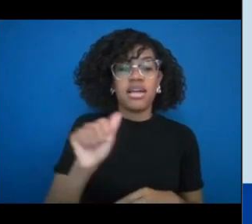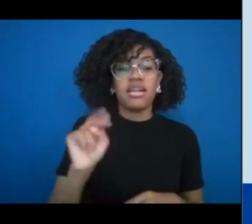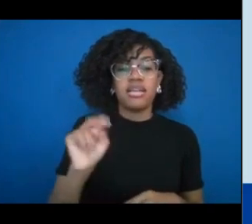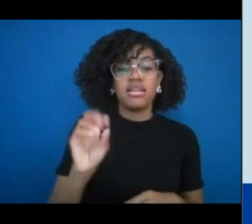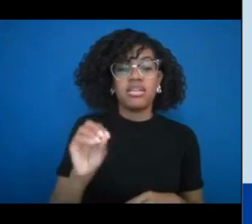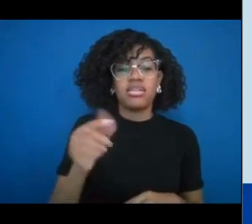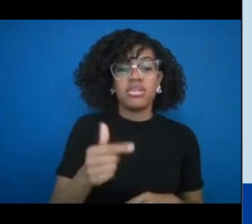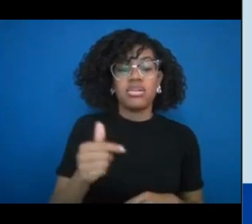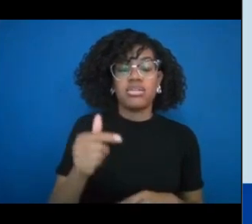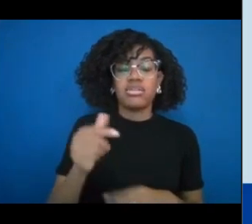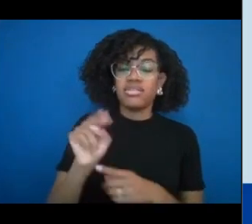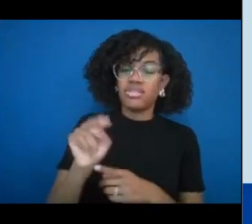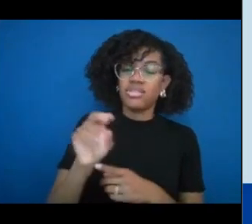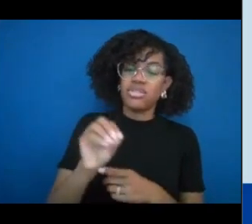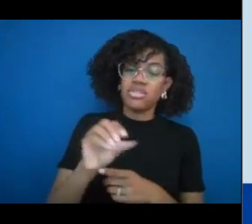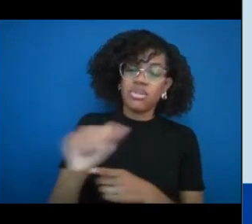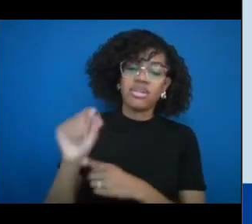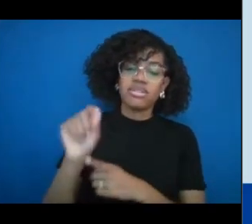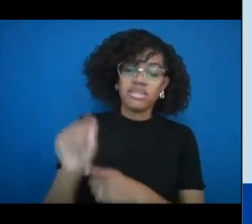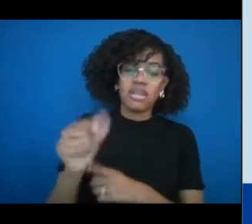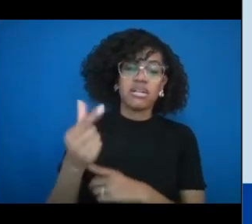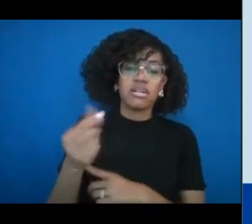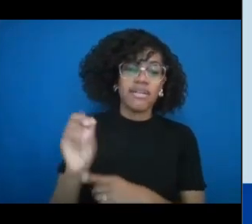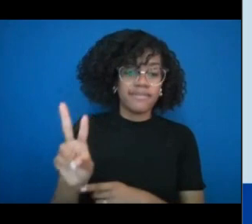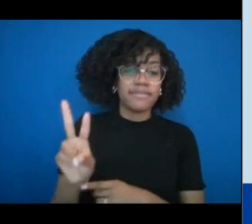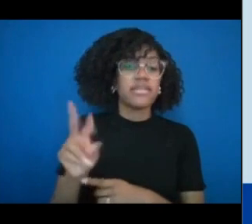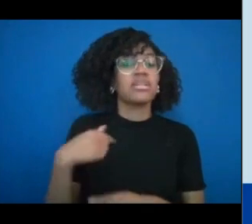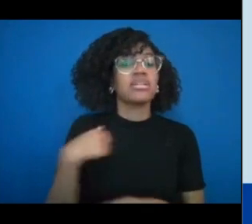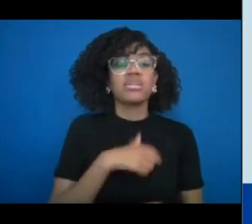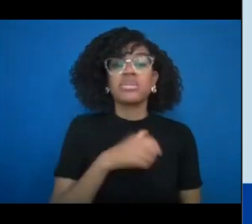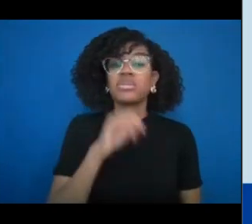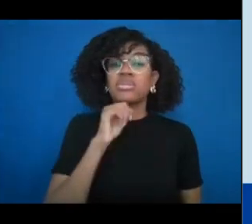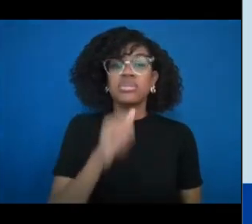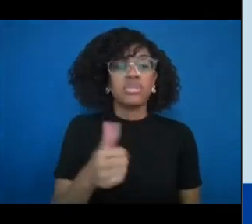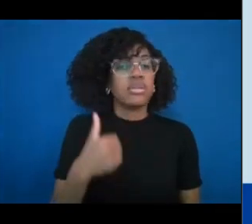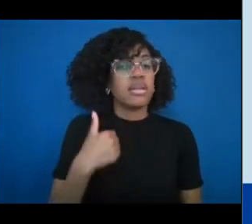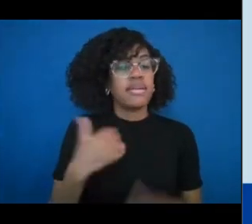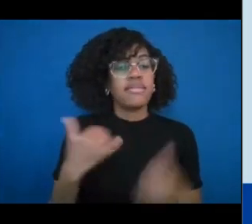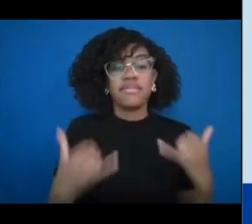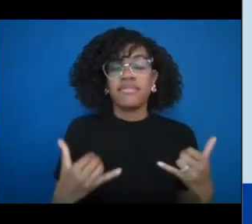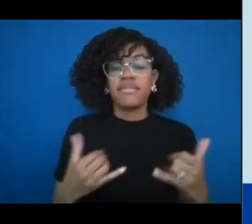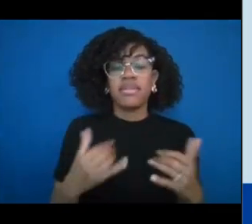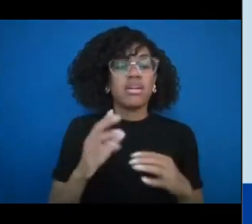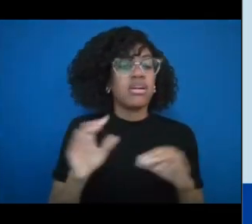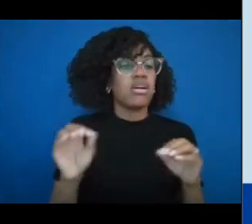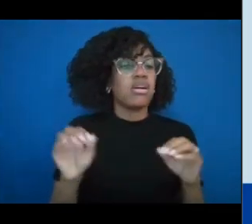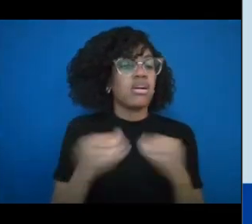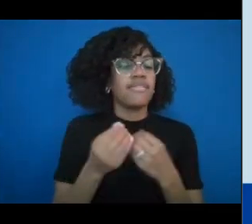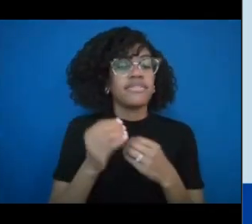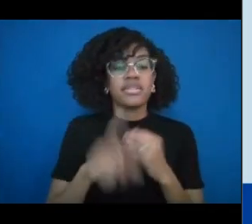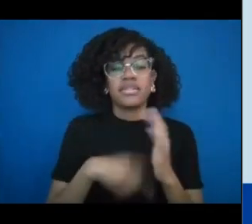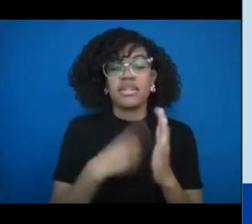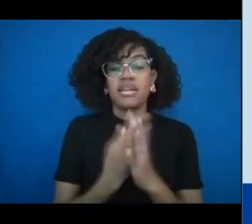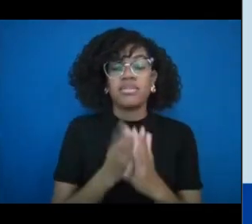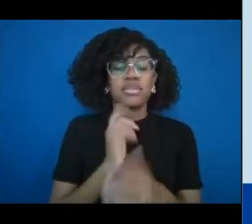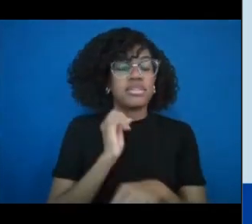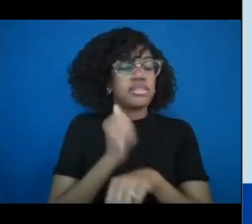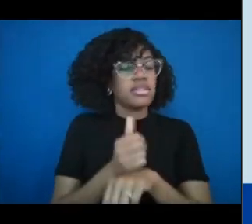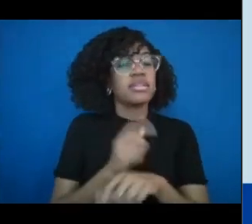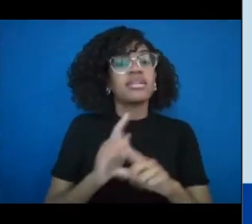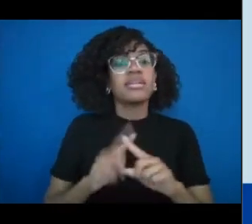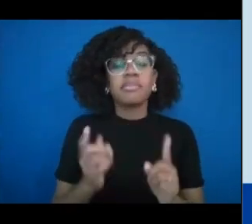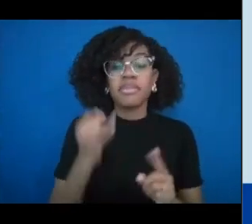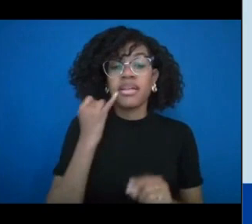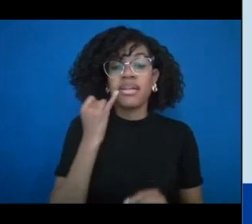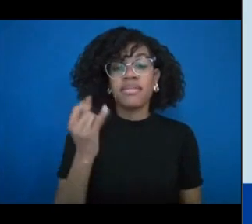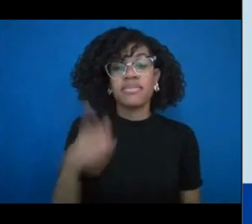sg.grants@noaa.gov. We do not currently have office hours set, but if